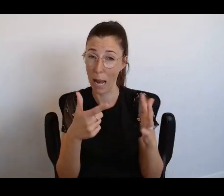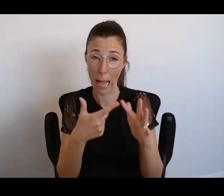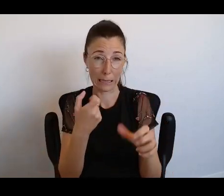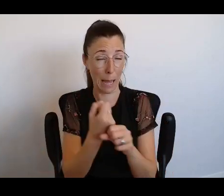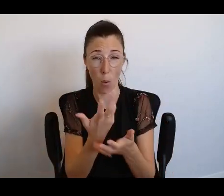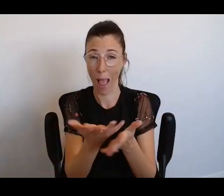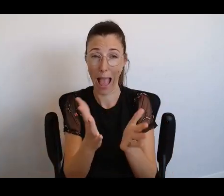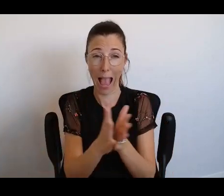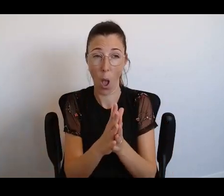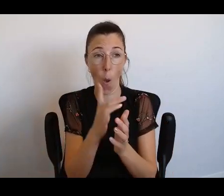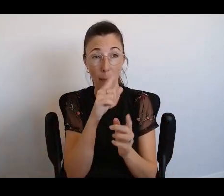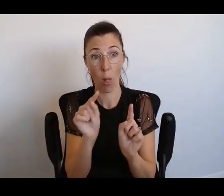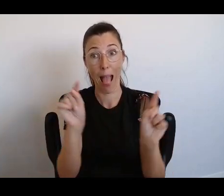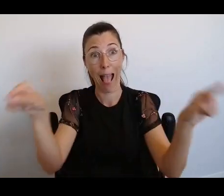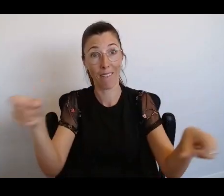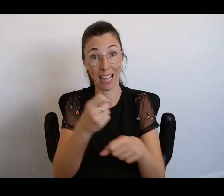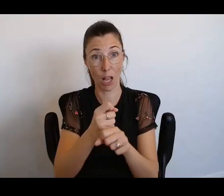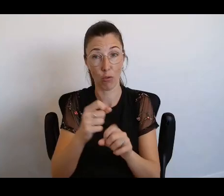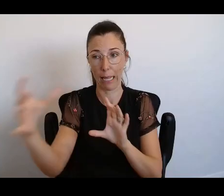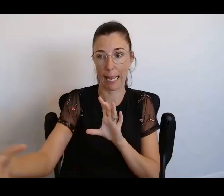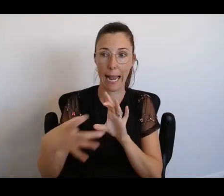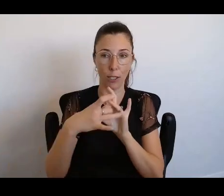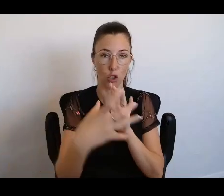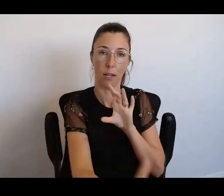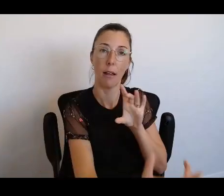important. Tony is a Grimmay,